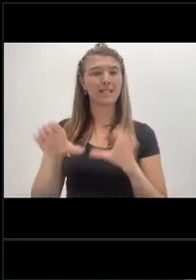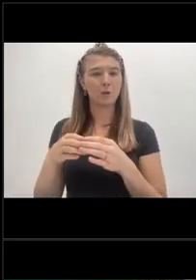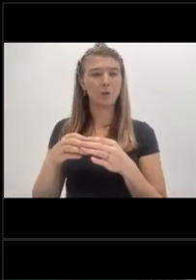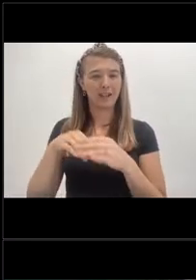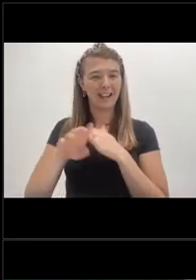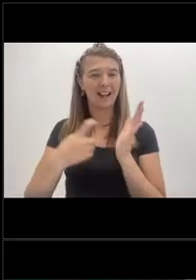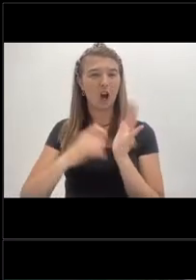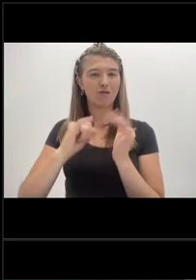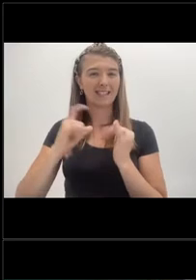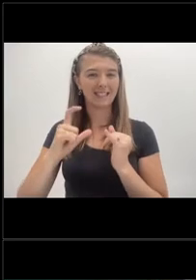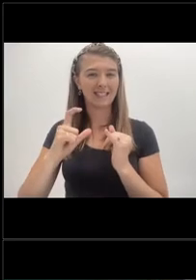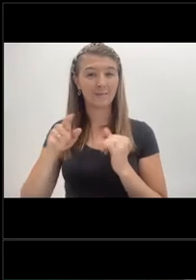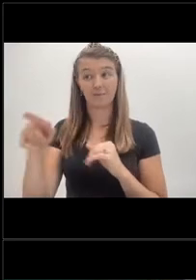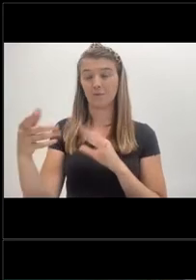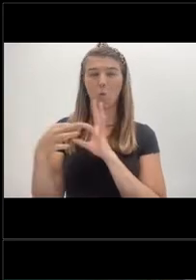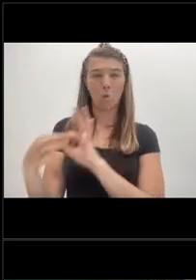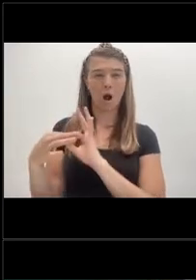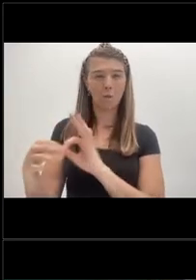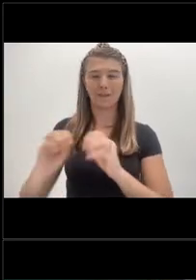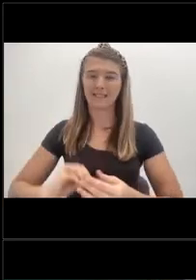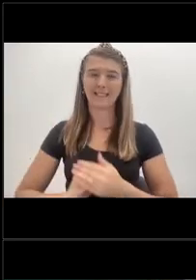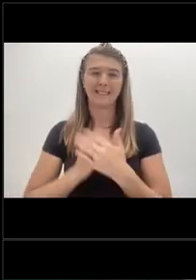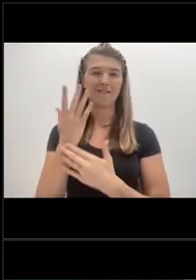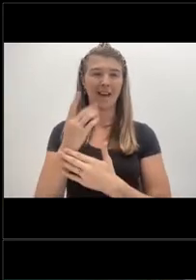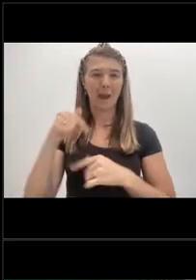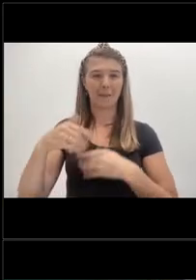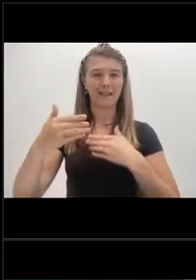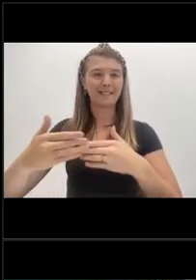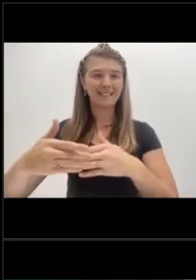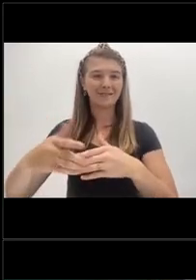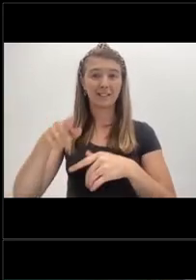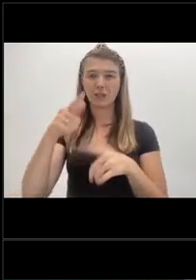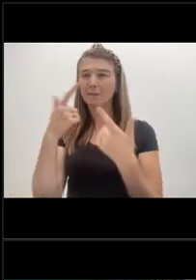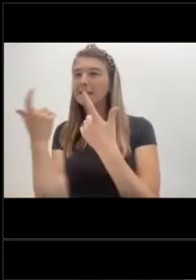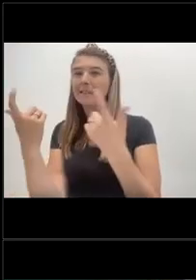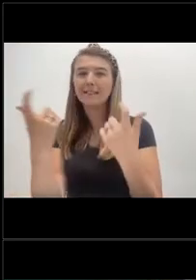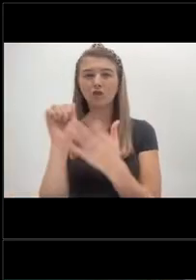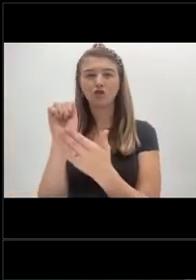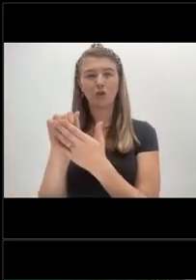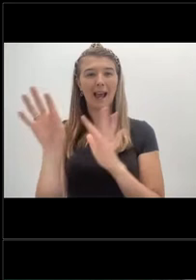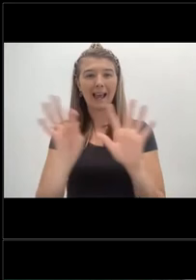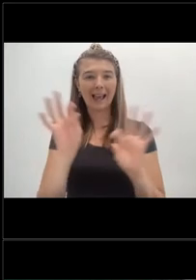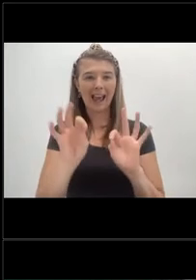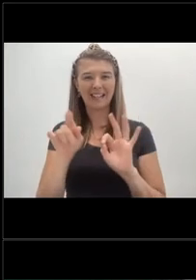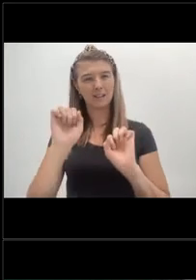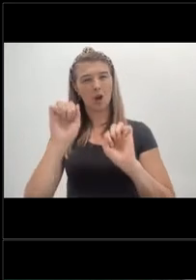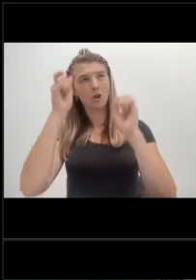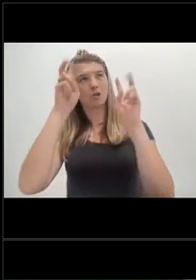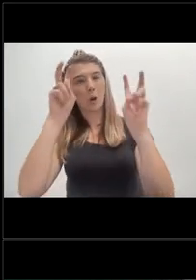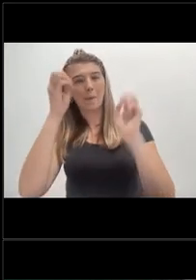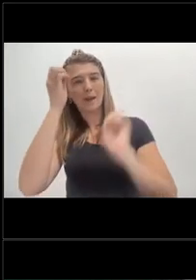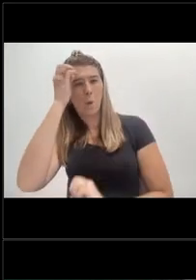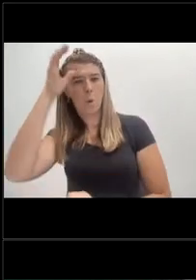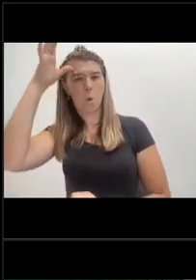to develop this entire series. She's found our excellent guests. She knows these topics inside out, and she's been working on developing the explainers that go into